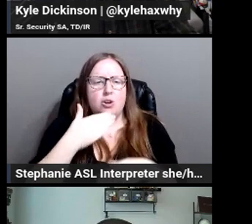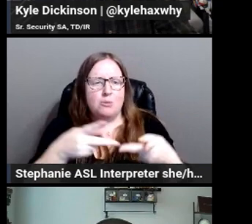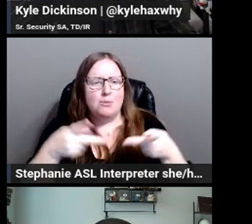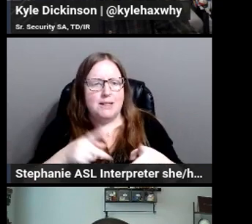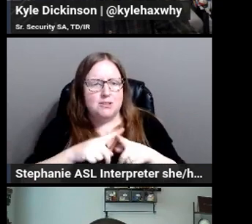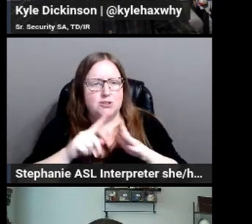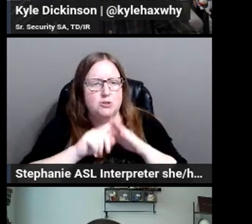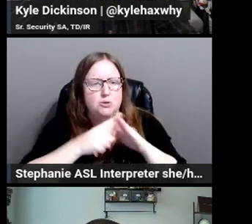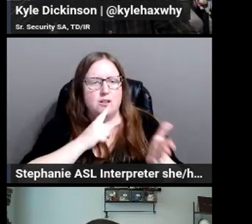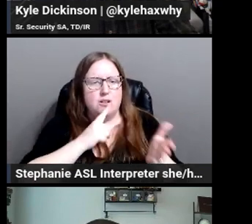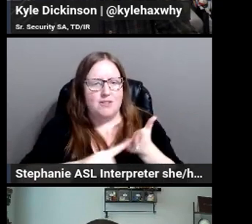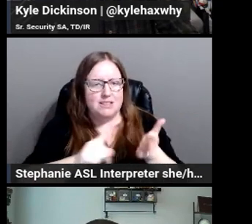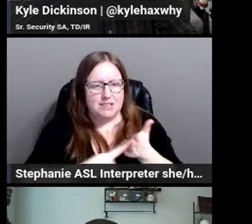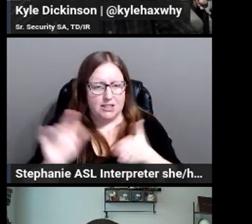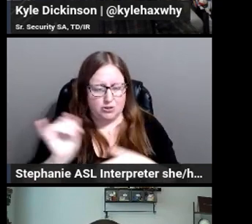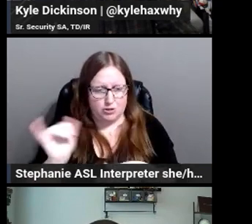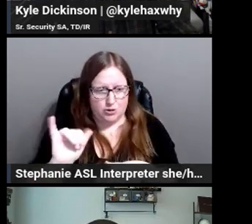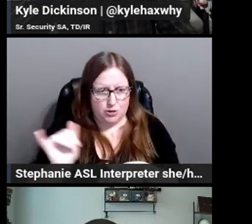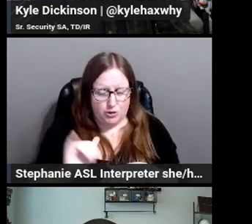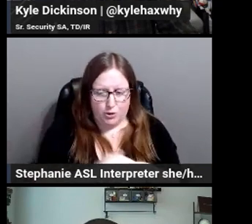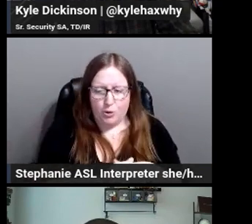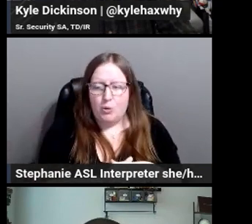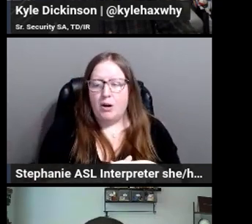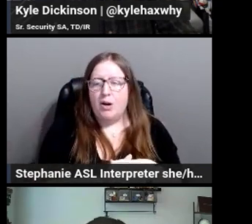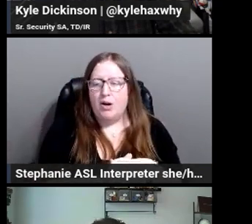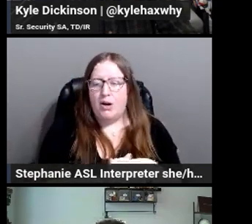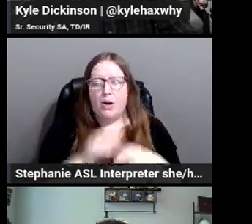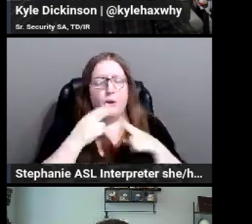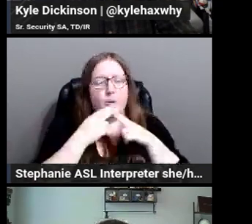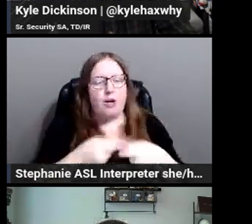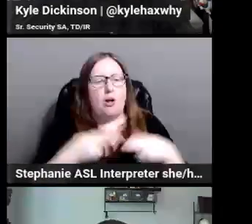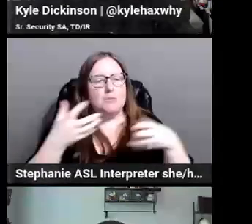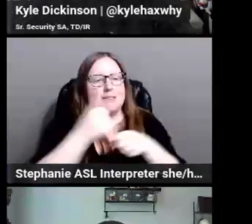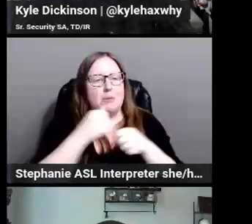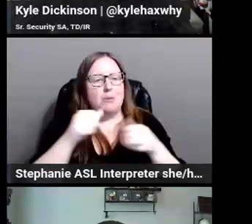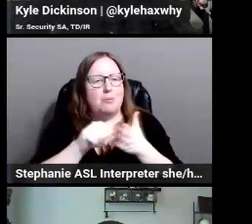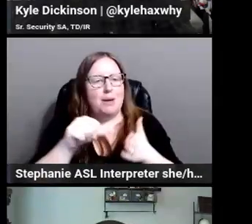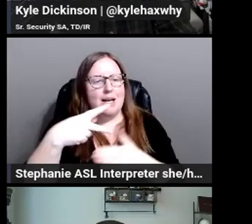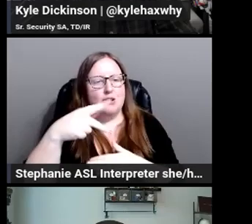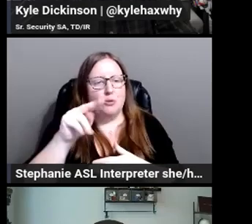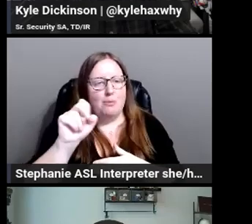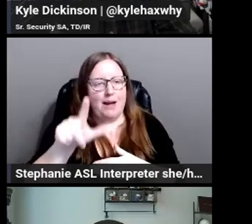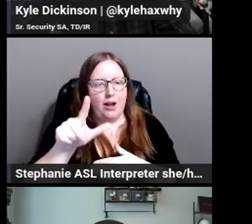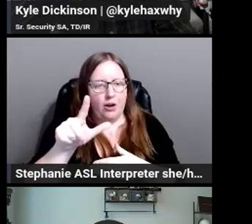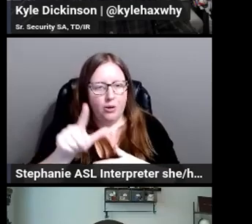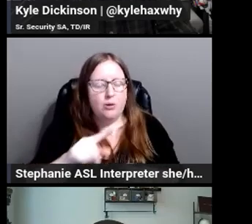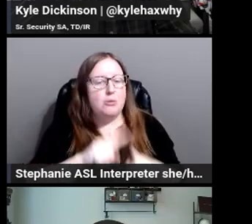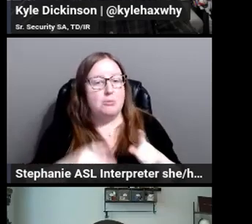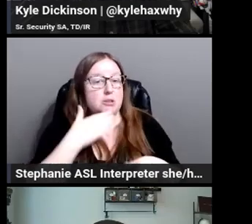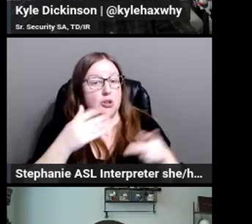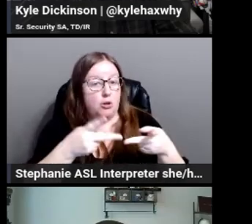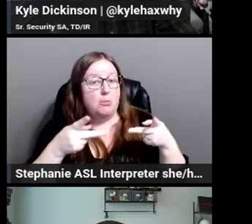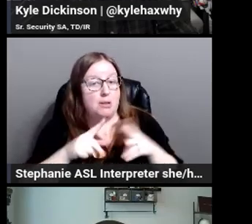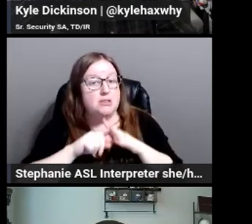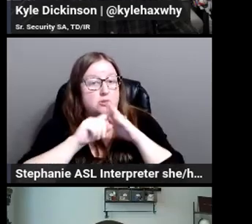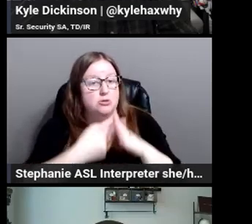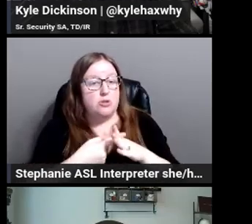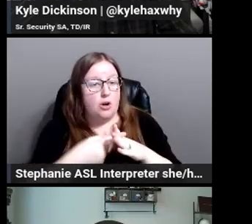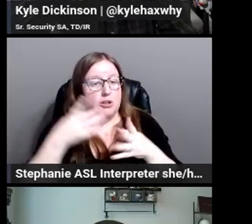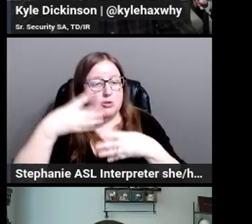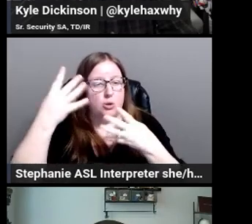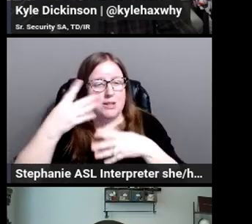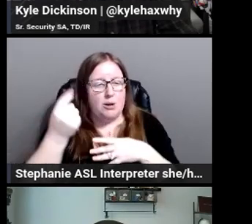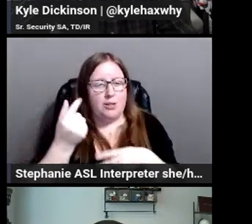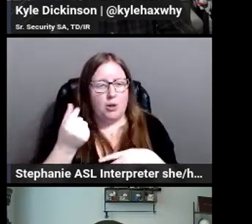an investigation as well. So these are some of these, we call them summary page panels, but these are some of the good places to start. So if you could scroll down just a